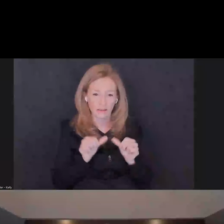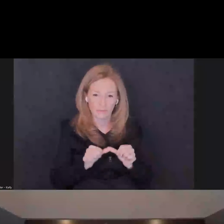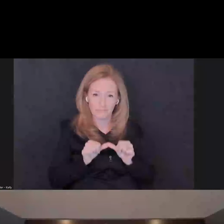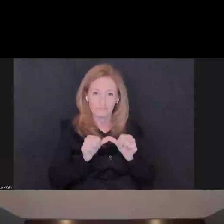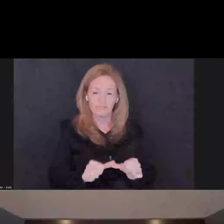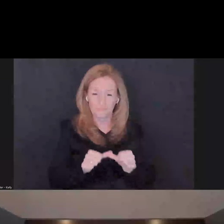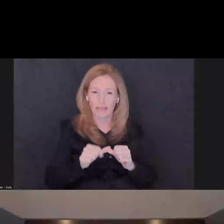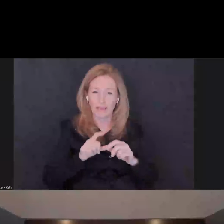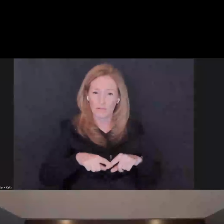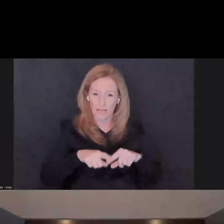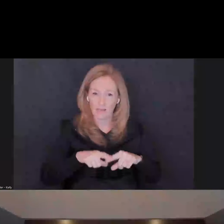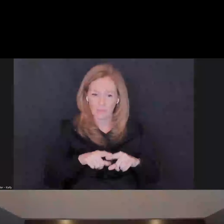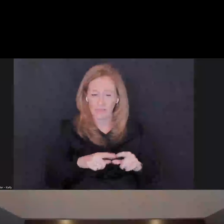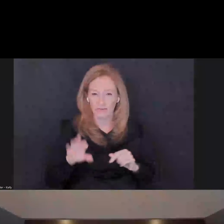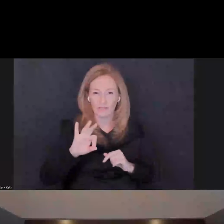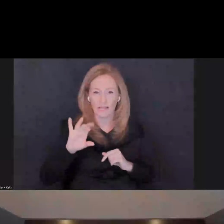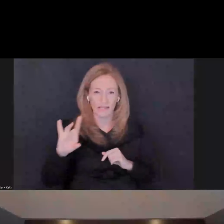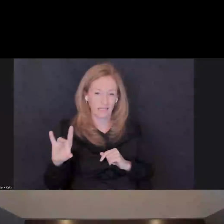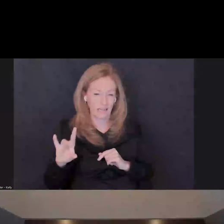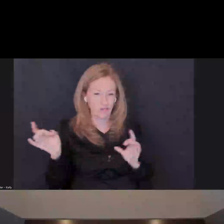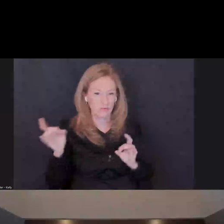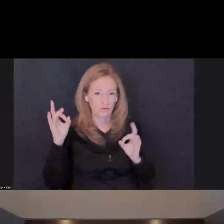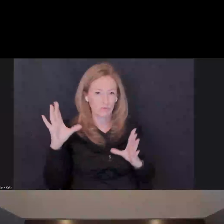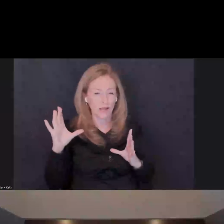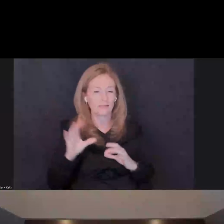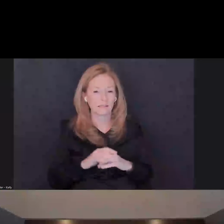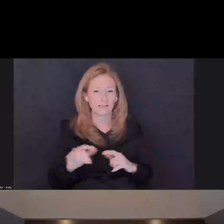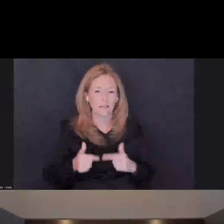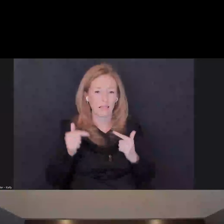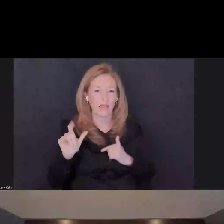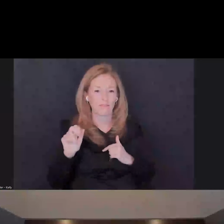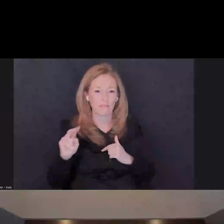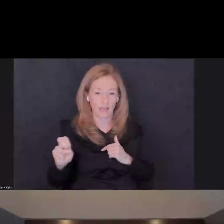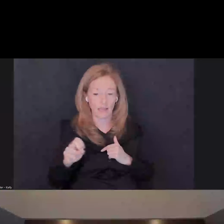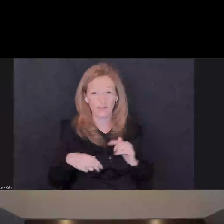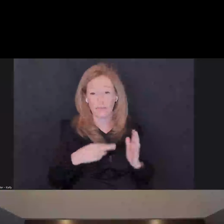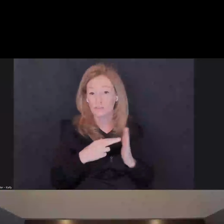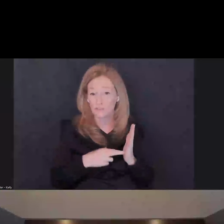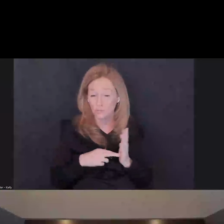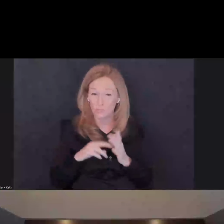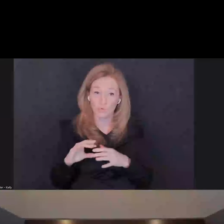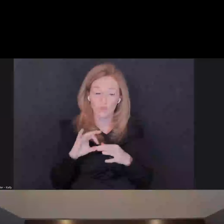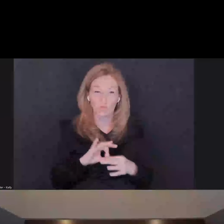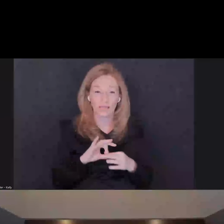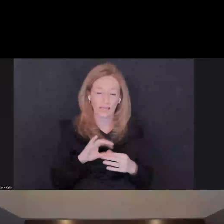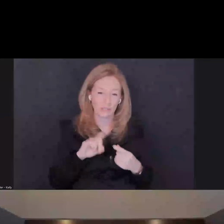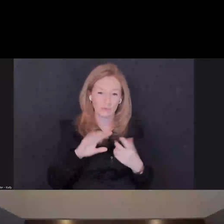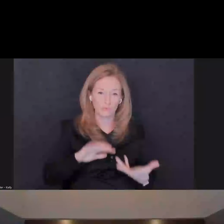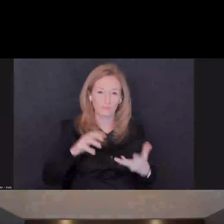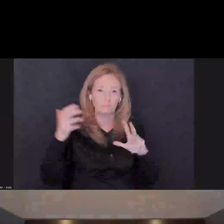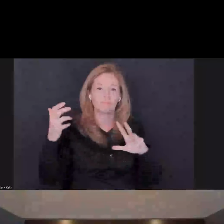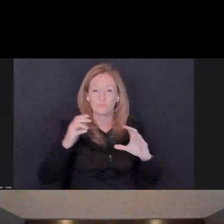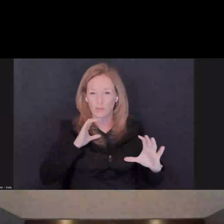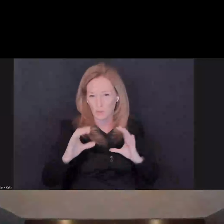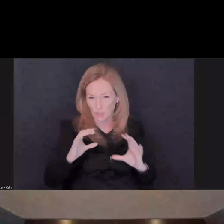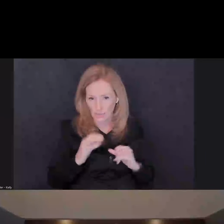Suicide and Crisis Lifeline. And these are rules concerning disruptions to communications. And